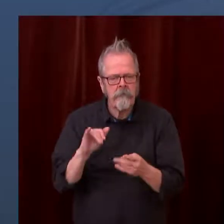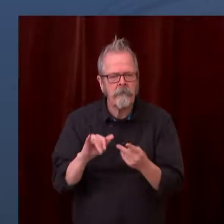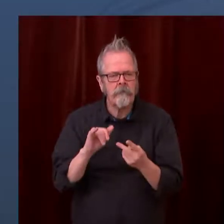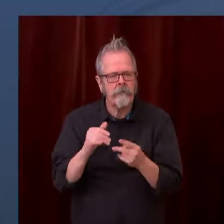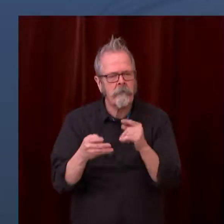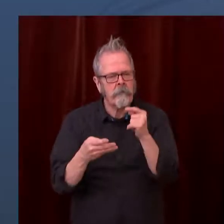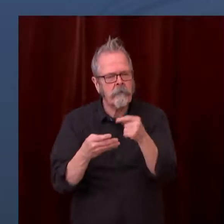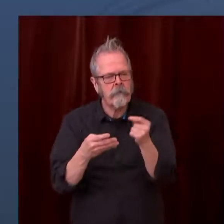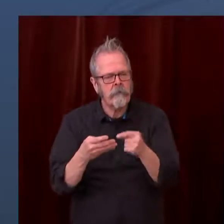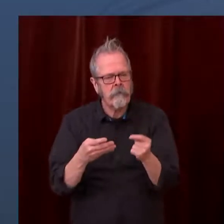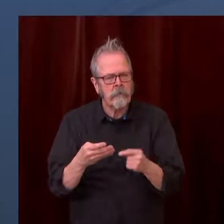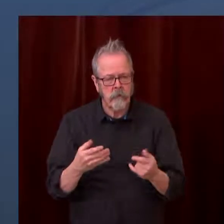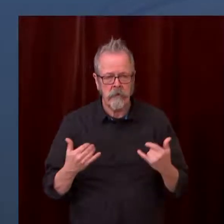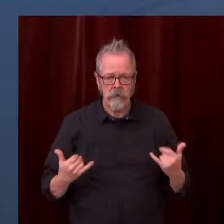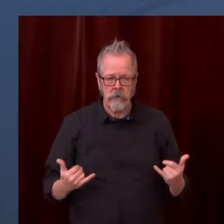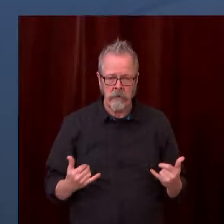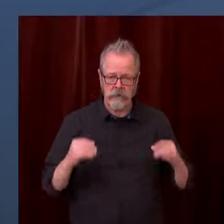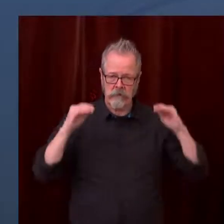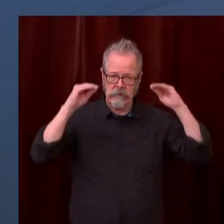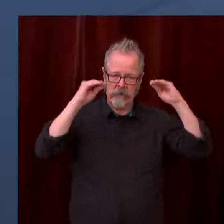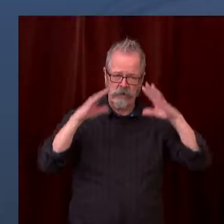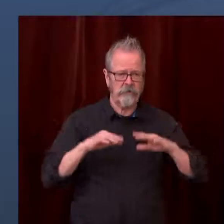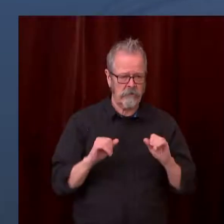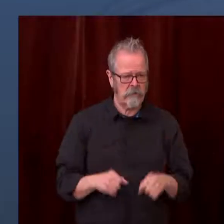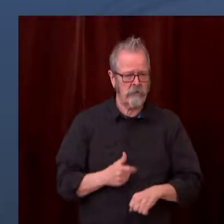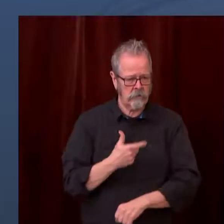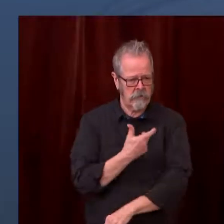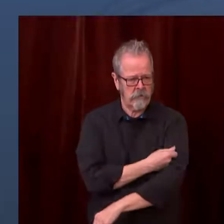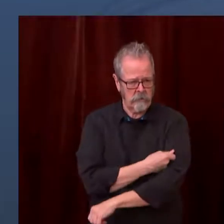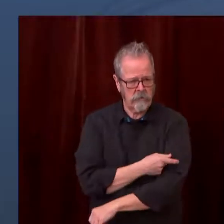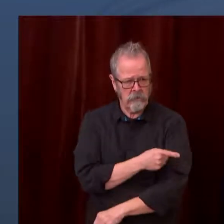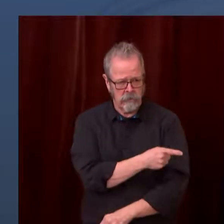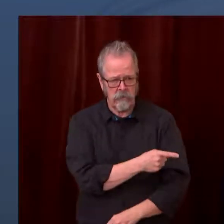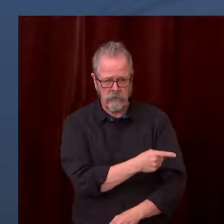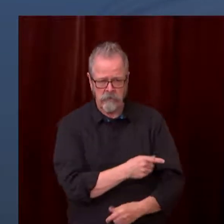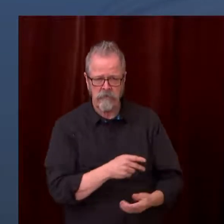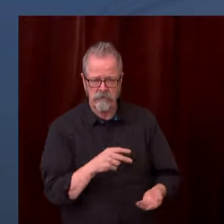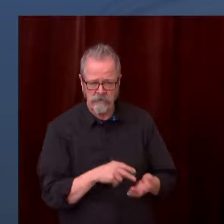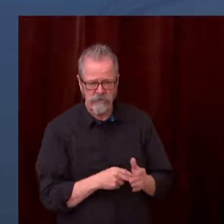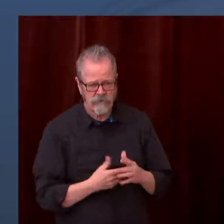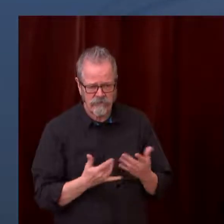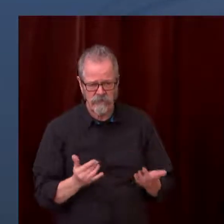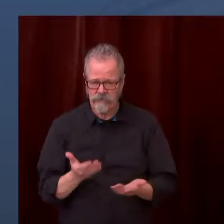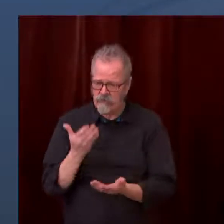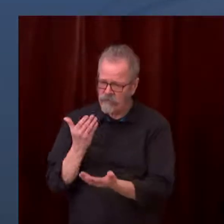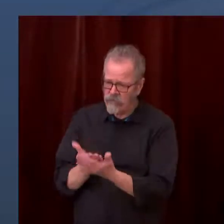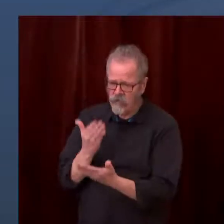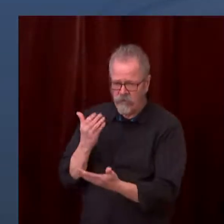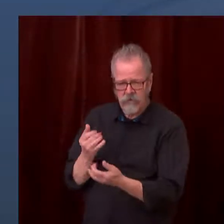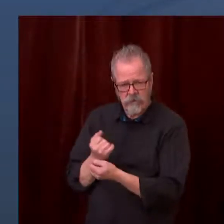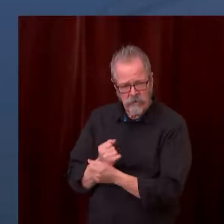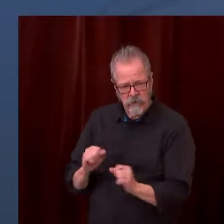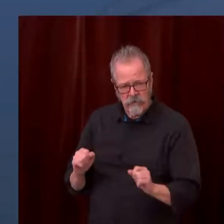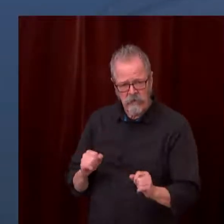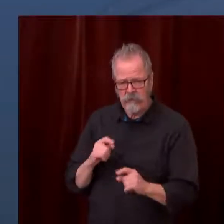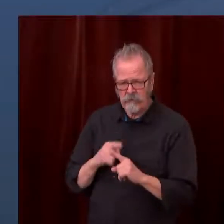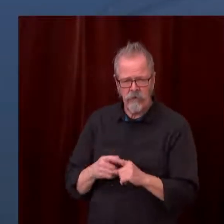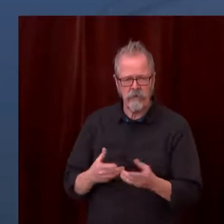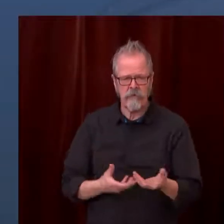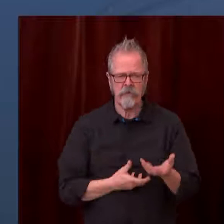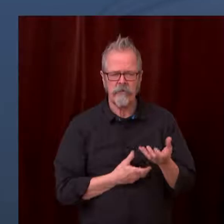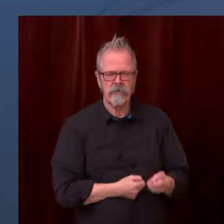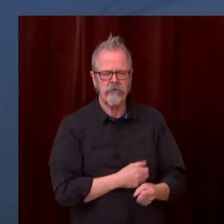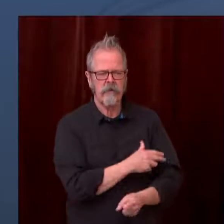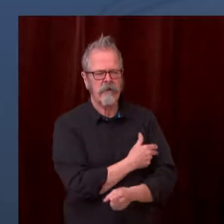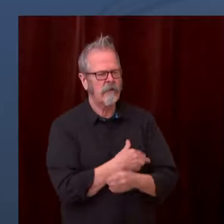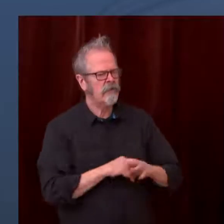hope would give them an added measure of confidence as well. But as the CDC has shown and the evidence has shown and our own